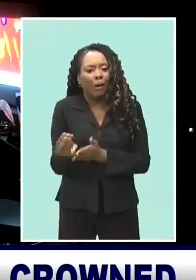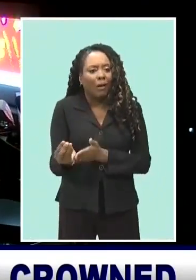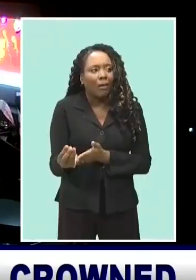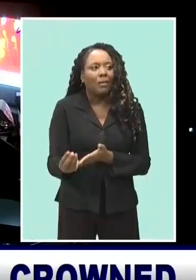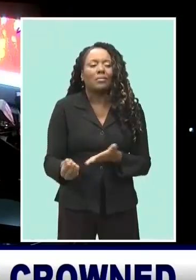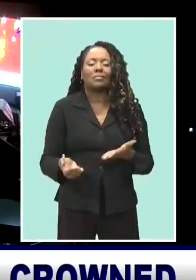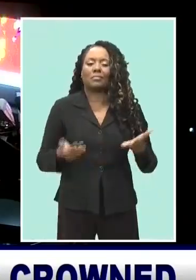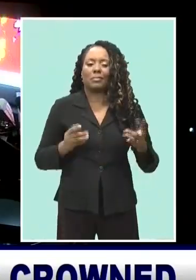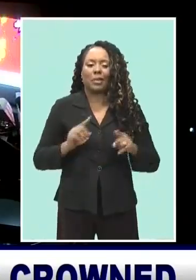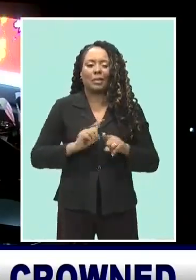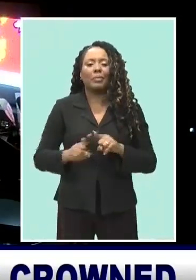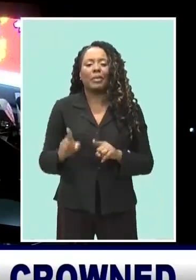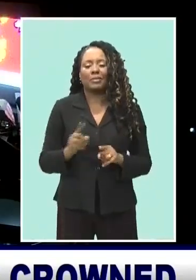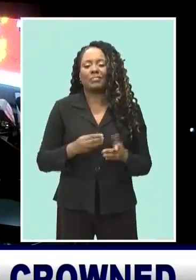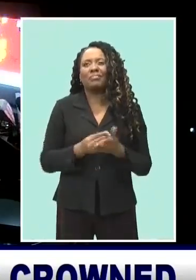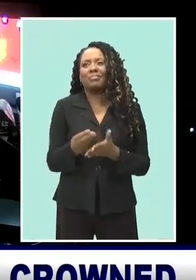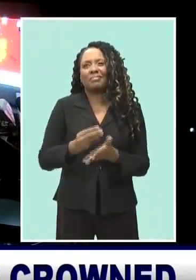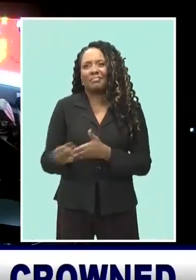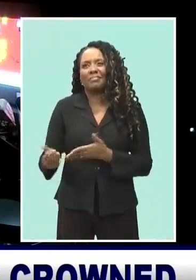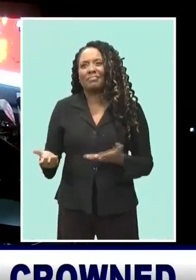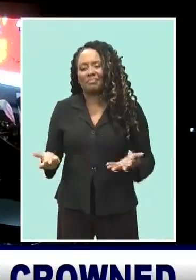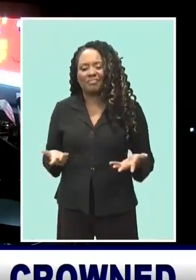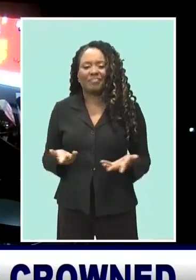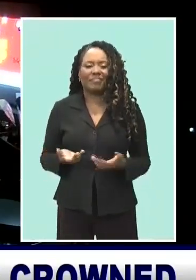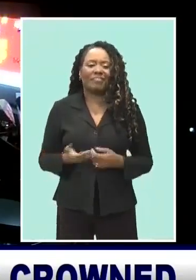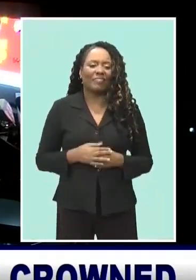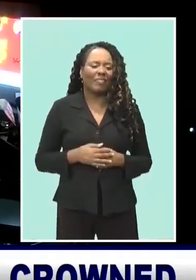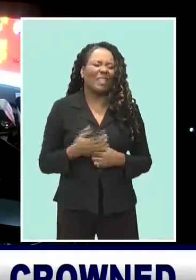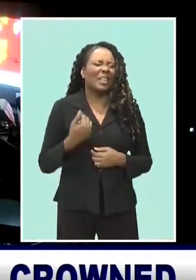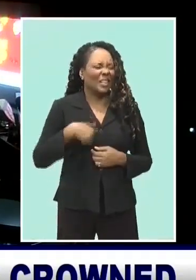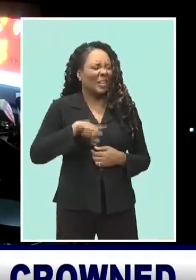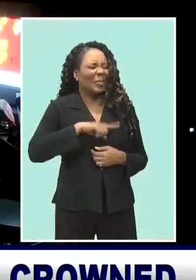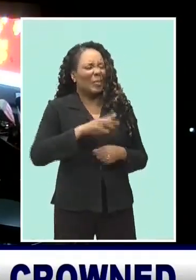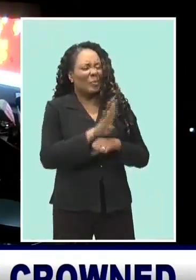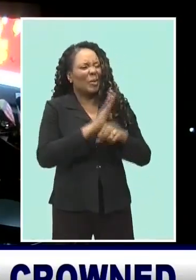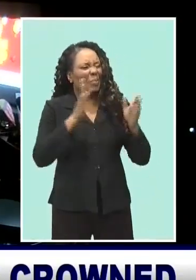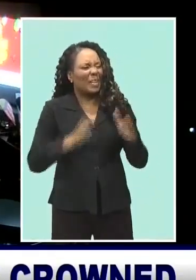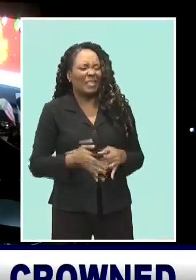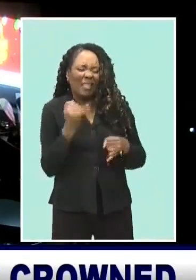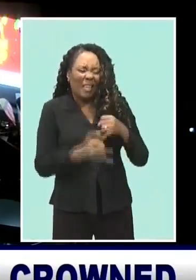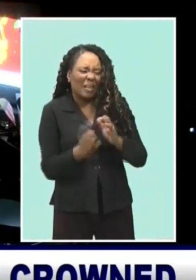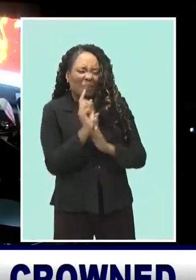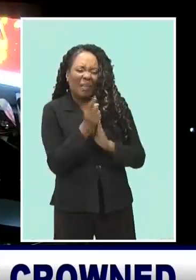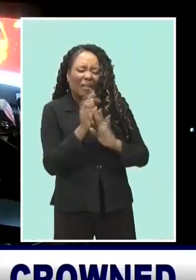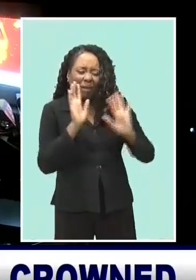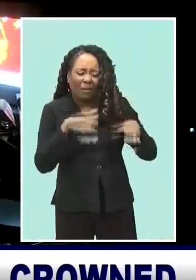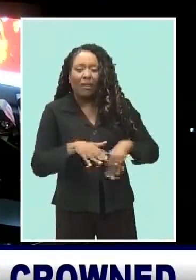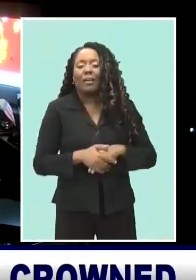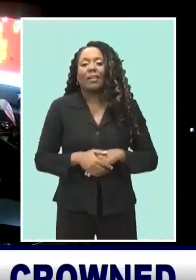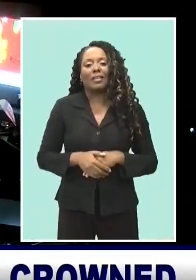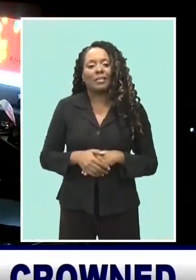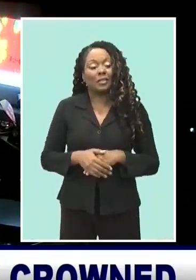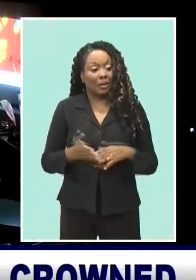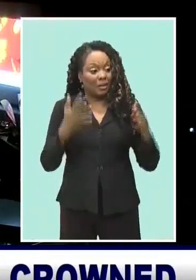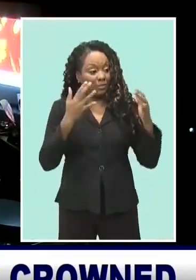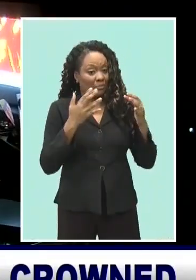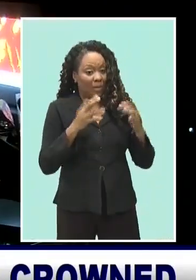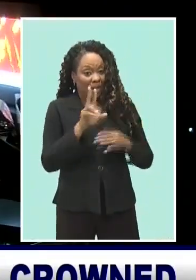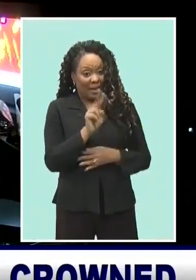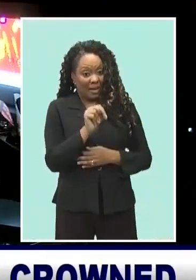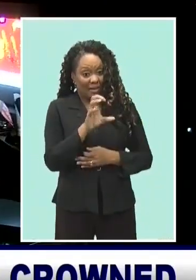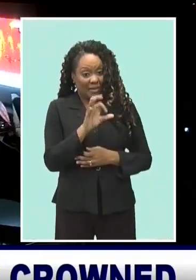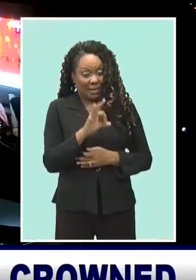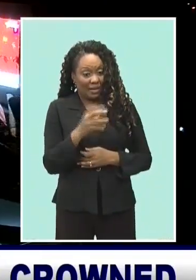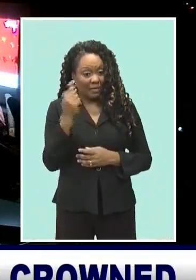been going really, really well. Yeah, we are Barbadians and we're kind of known for being last minute. So from what I'm gathering from you, the NCF